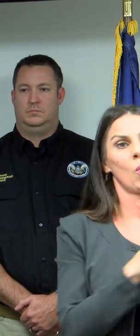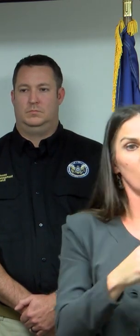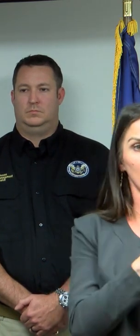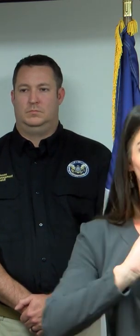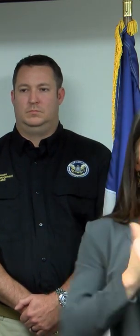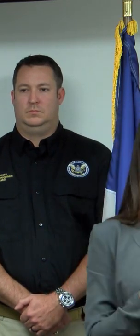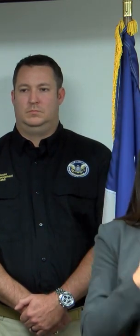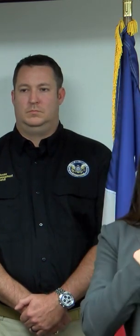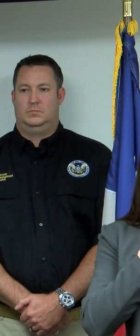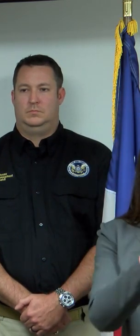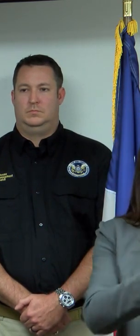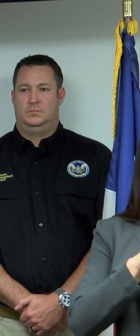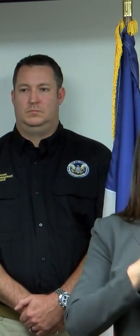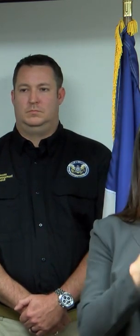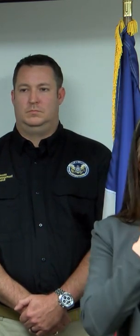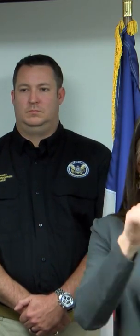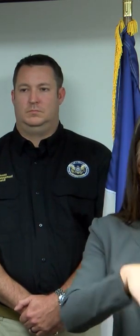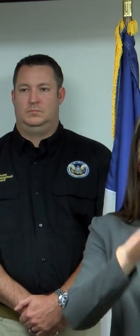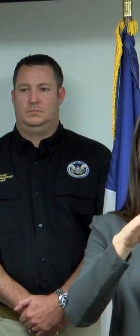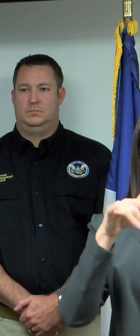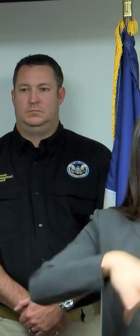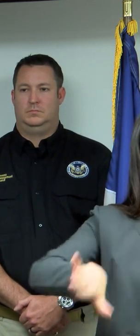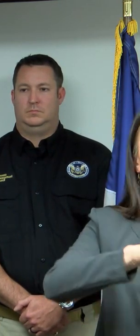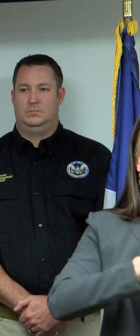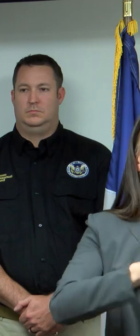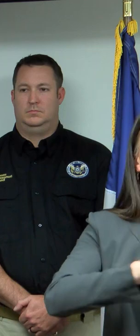events with our local jurisdictions into the weekend.